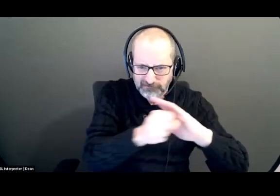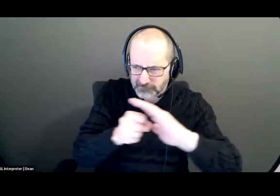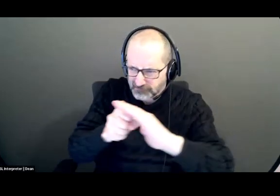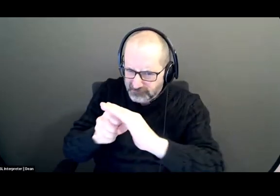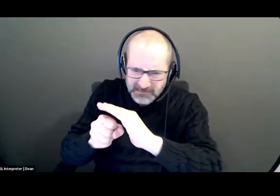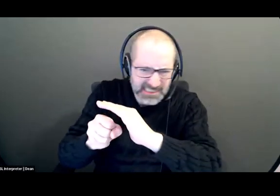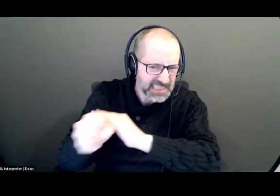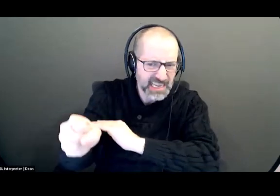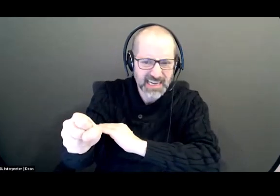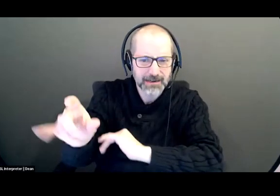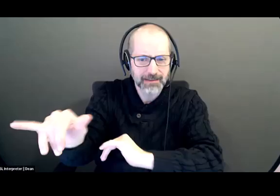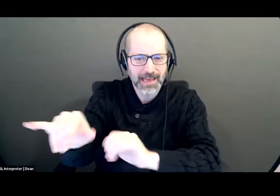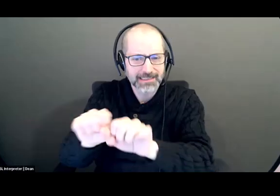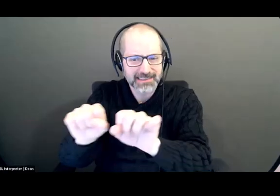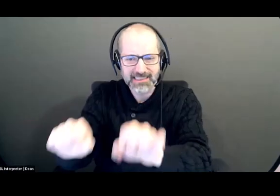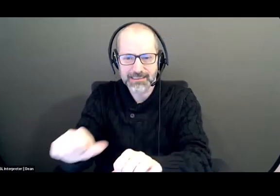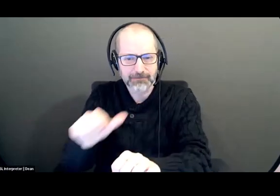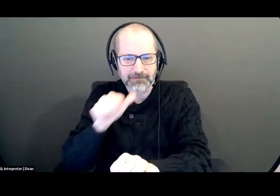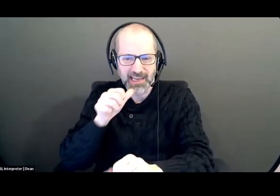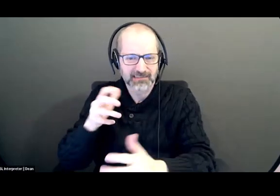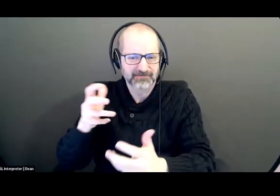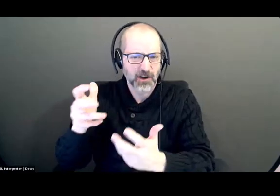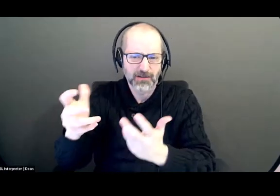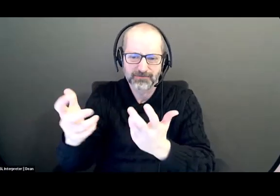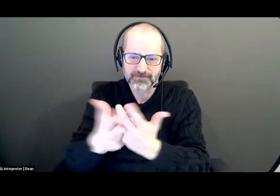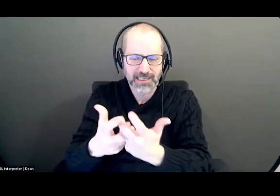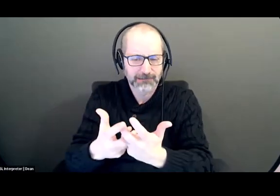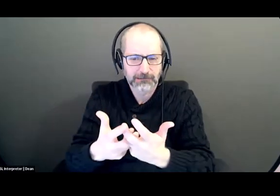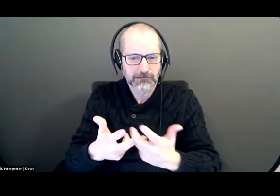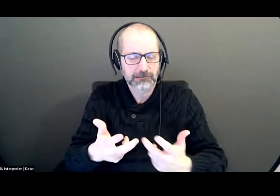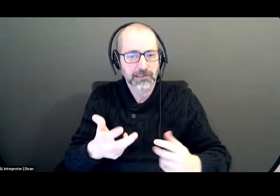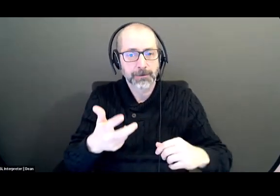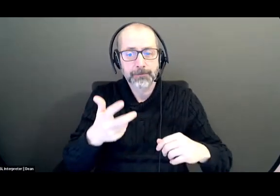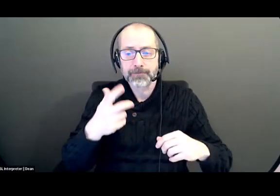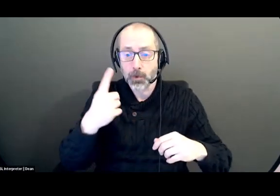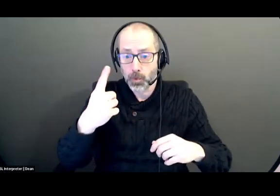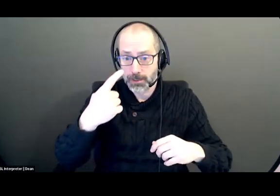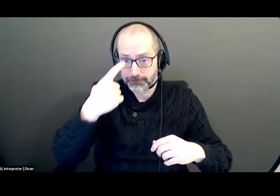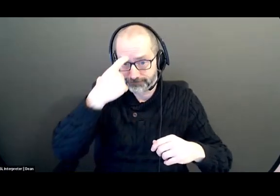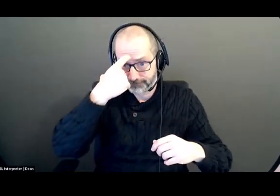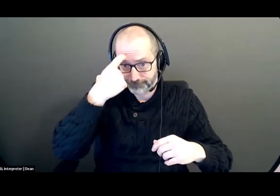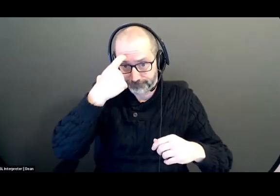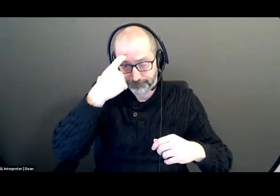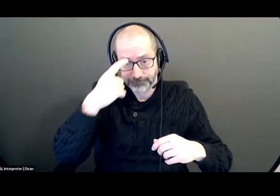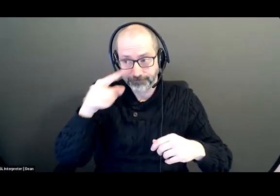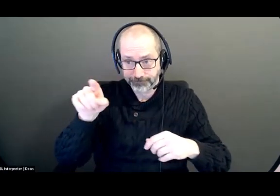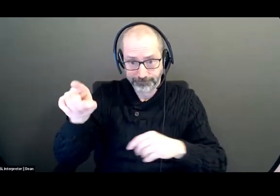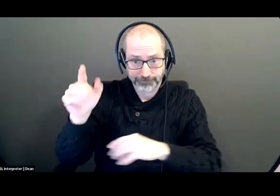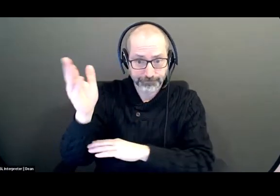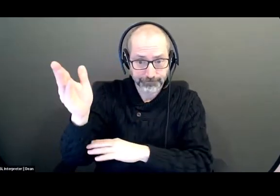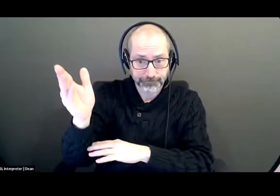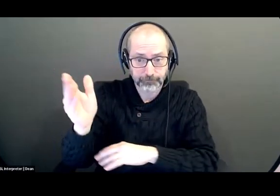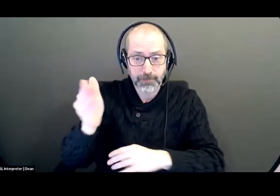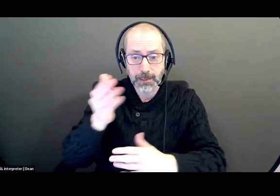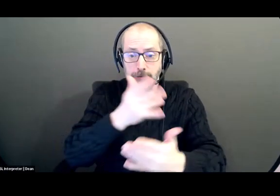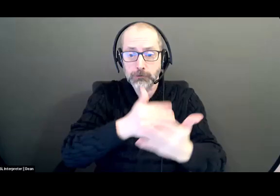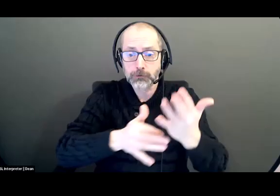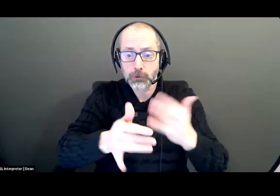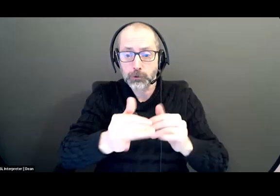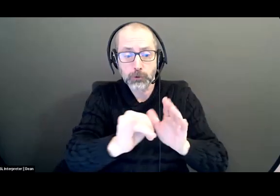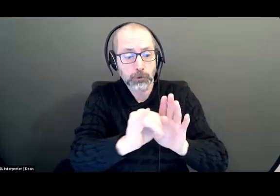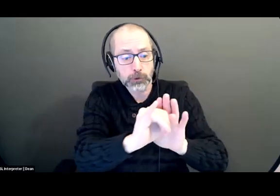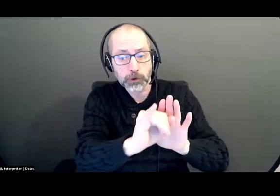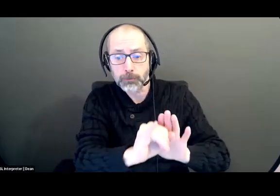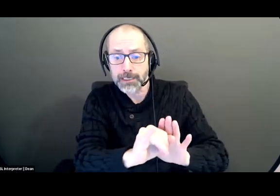So I think we're all sitting here now and probably have lots of different thoughts and ideas moving through our minds. And I know there's